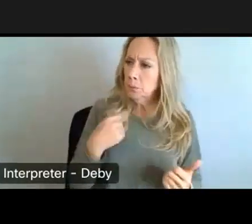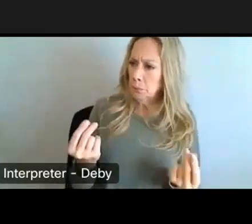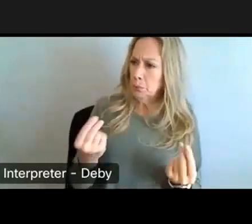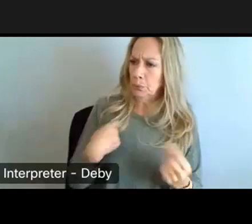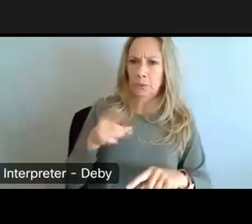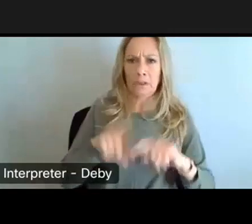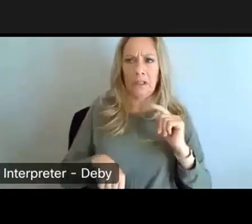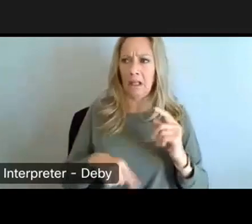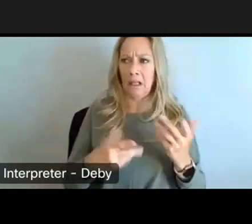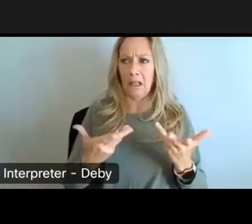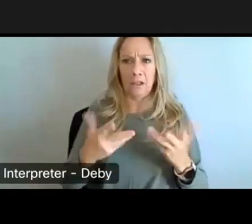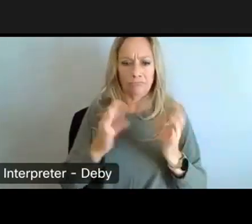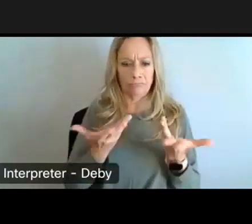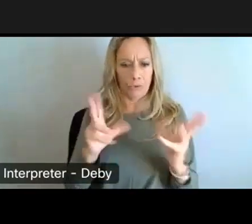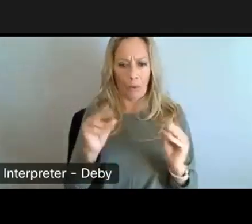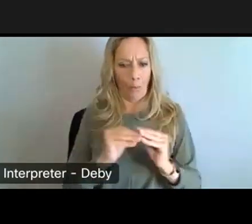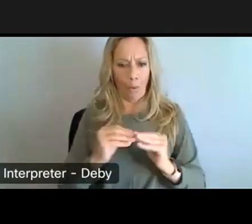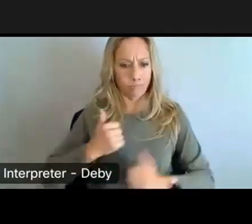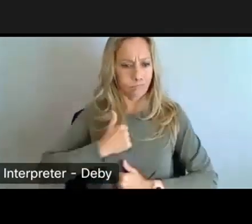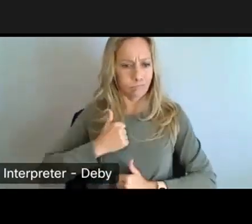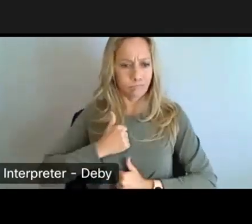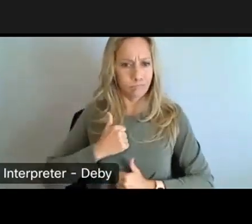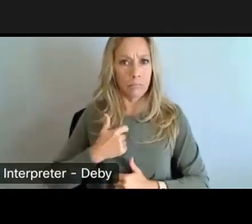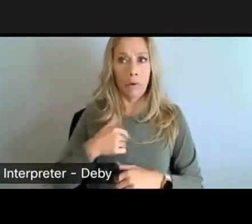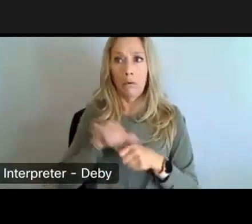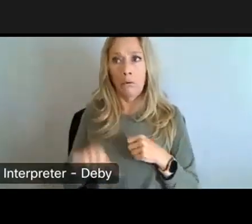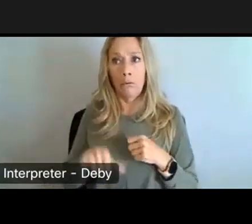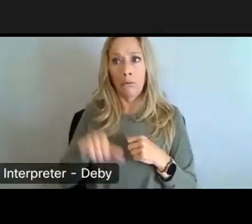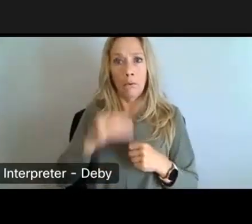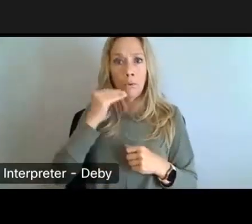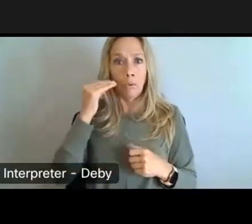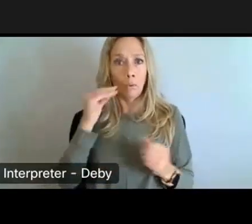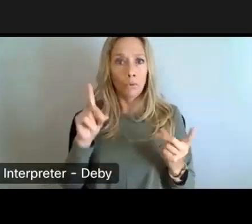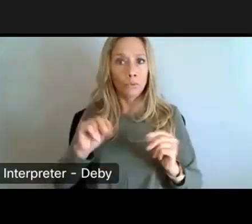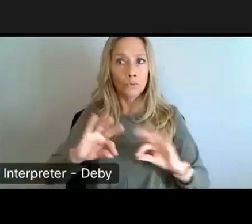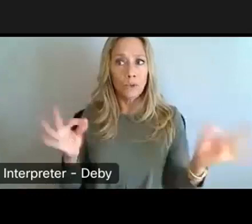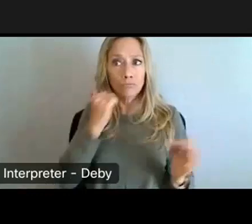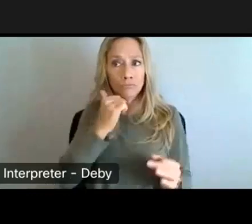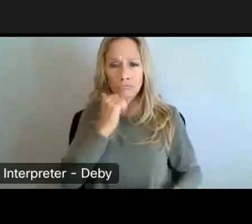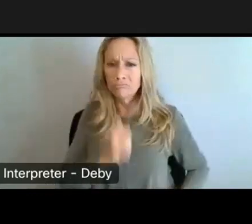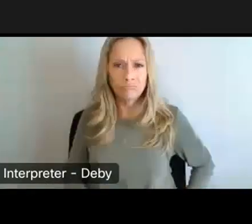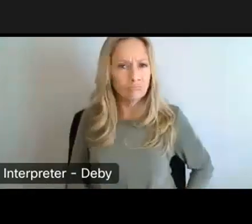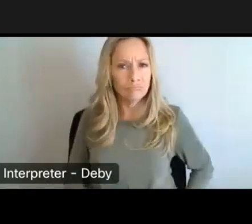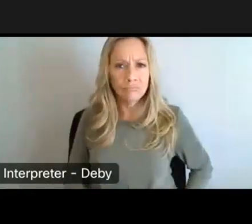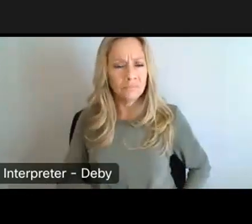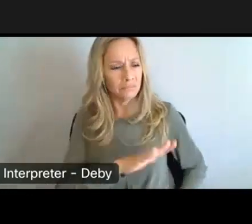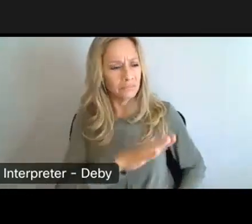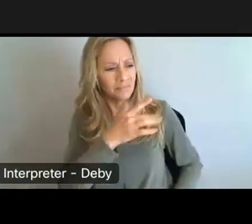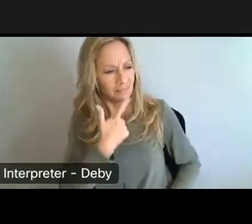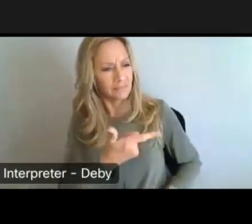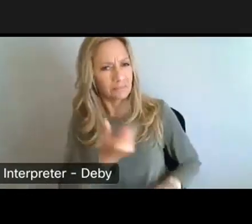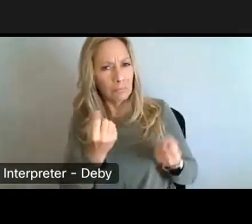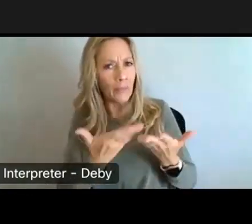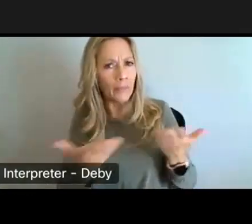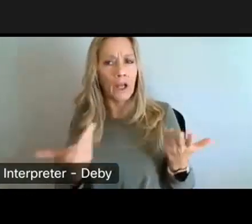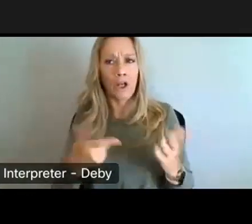a soldier, I can't just stay home every day and do nothing. She's like, there's a lot of things you could do. Maybe you could